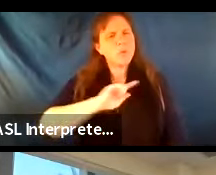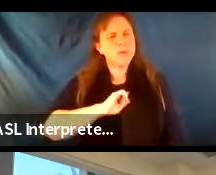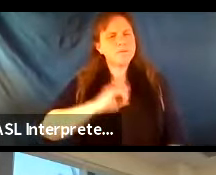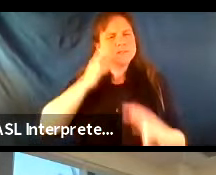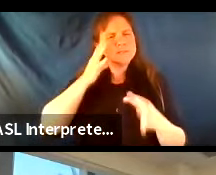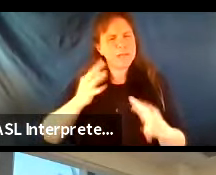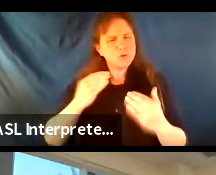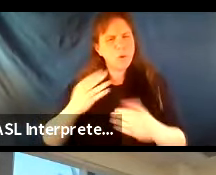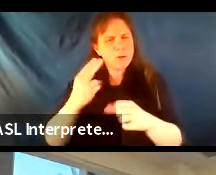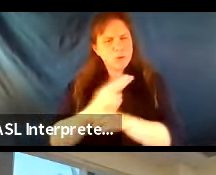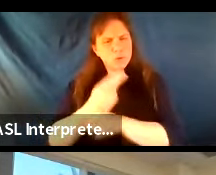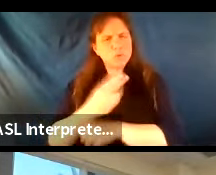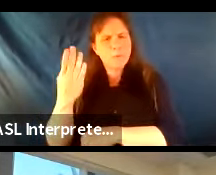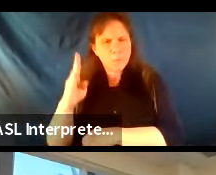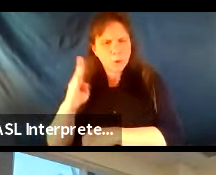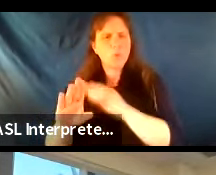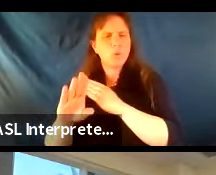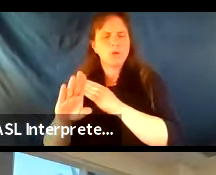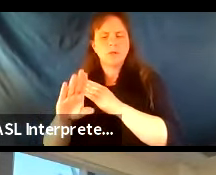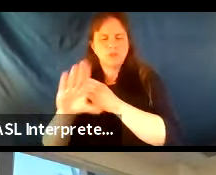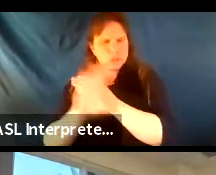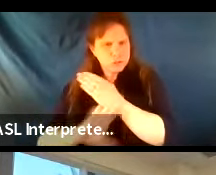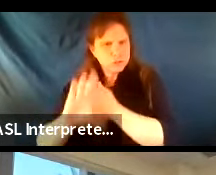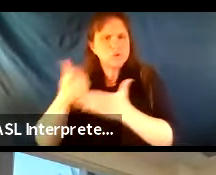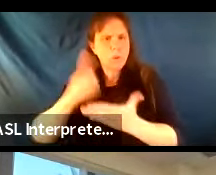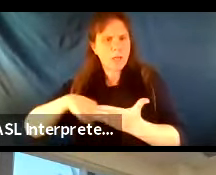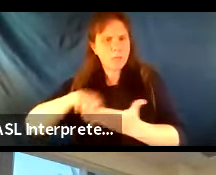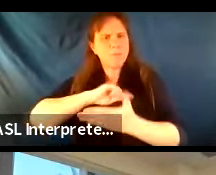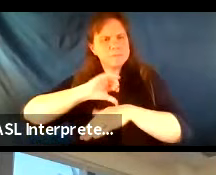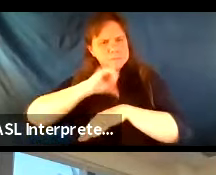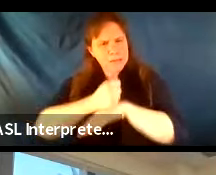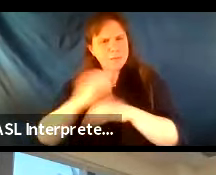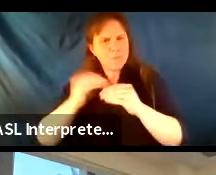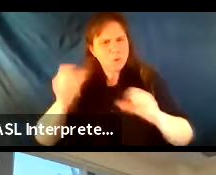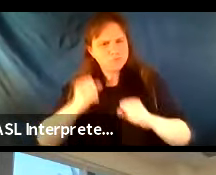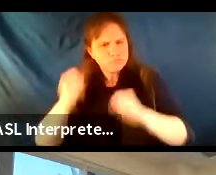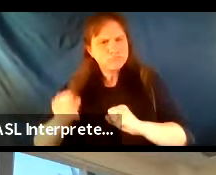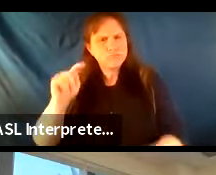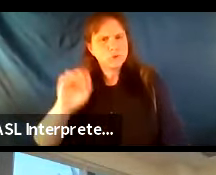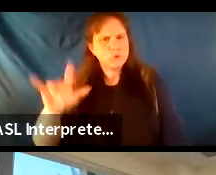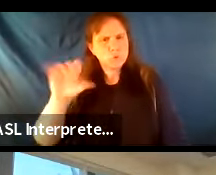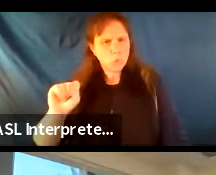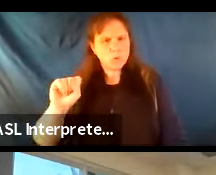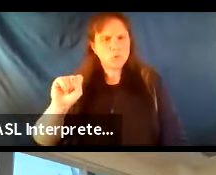to have stronger tools by which to operationalize equity.